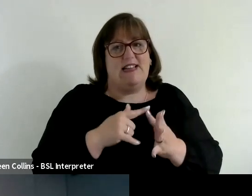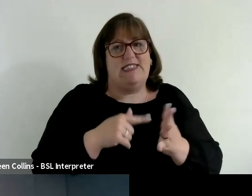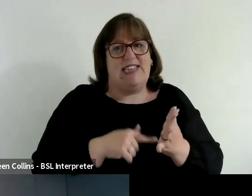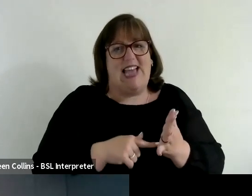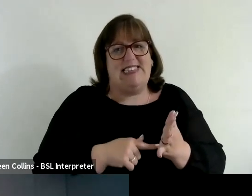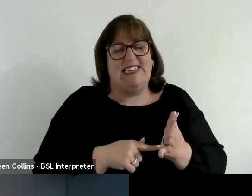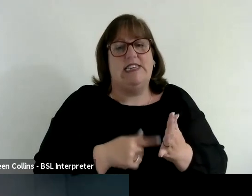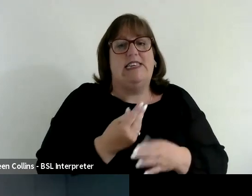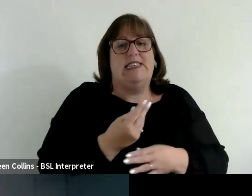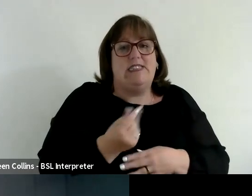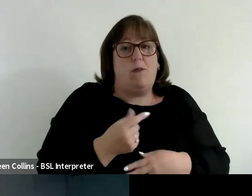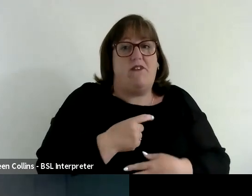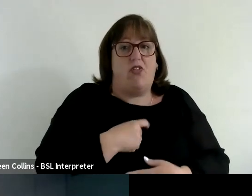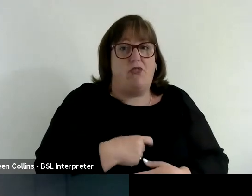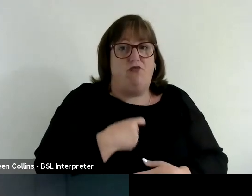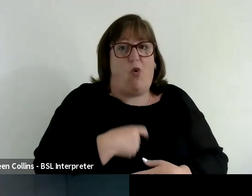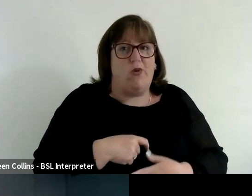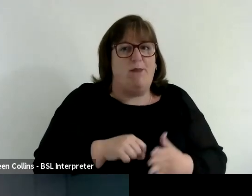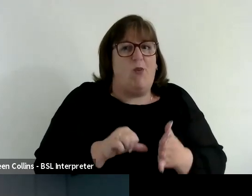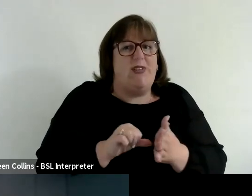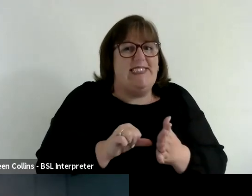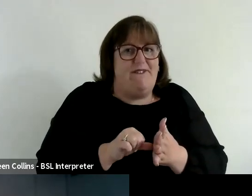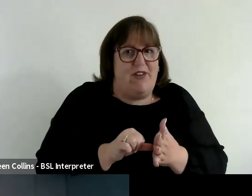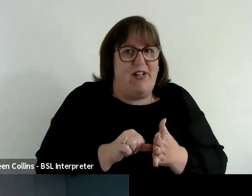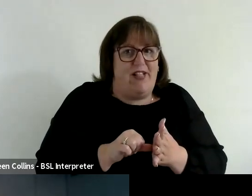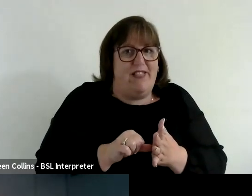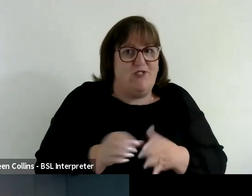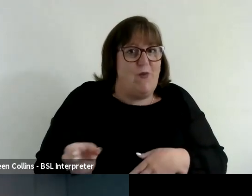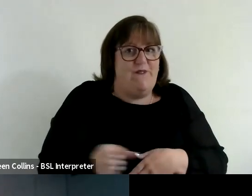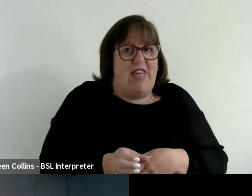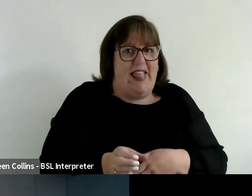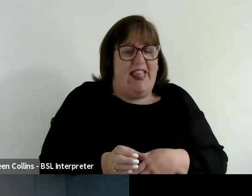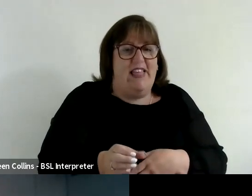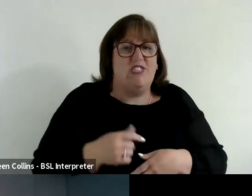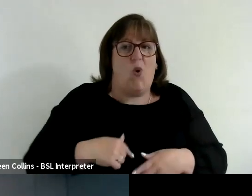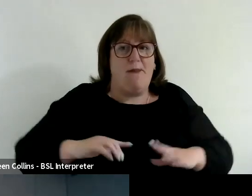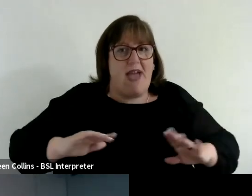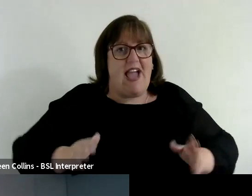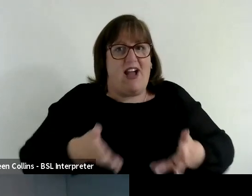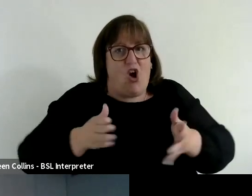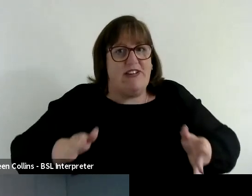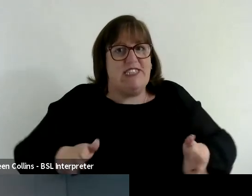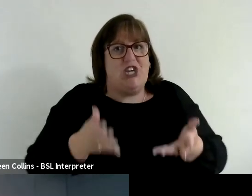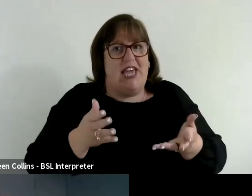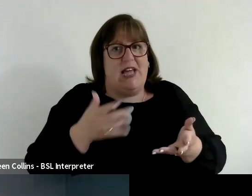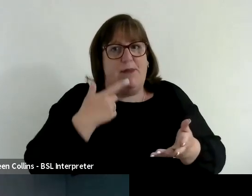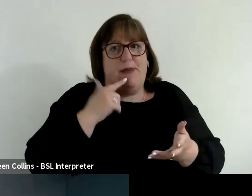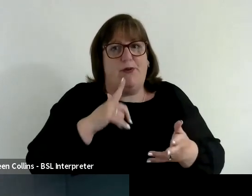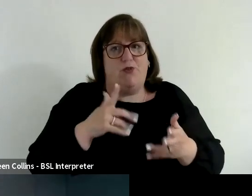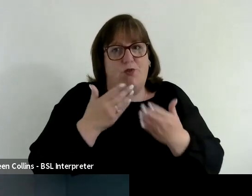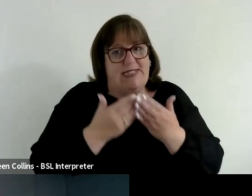to fill for us. So I'm actually encouraging more people to go and study those subjects at university,